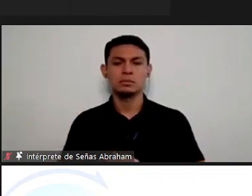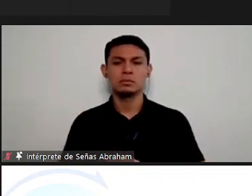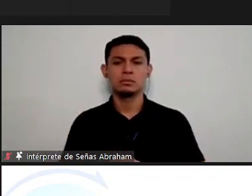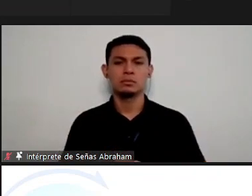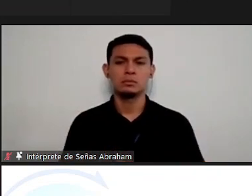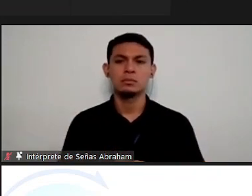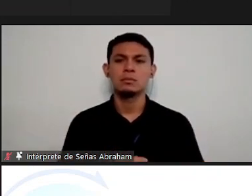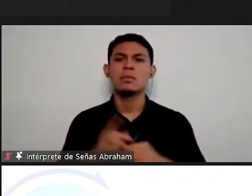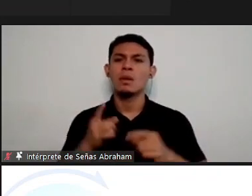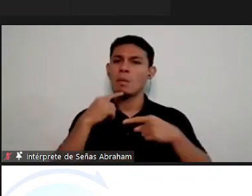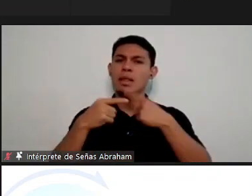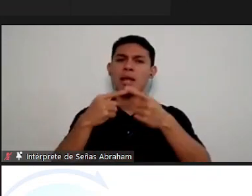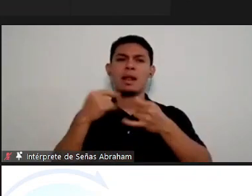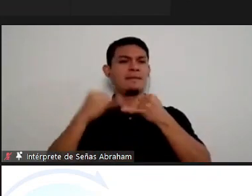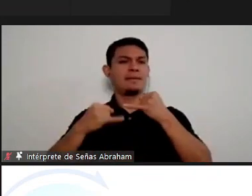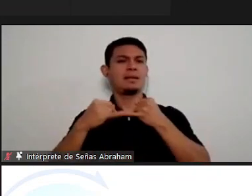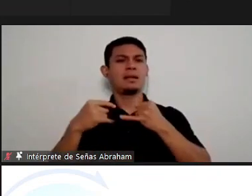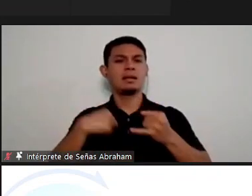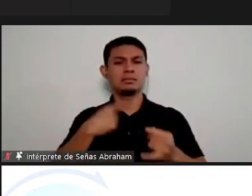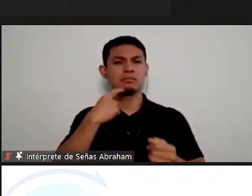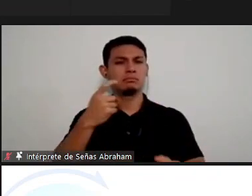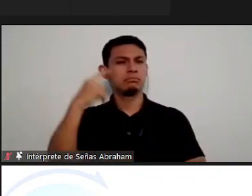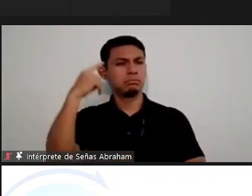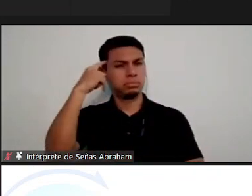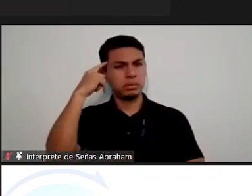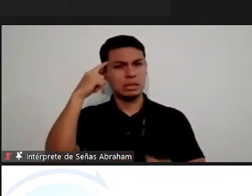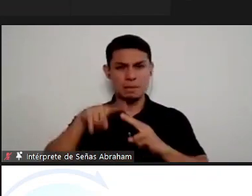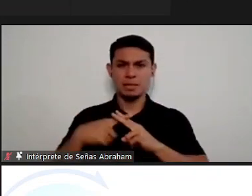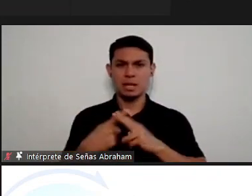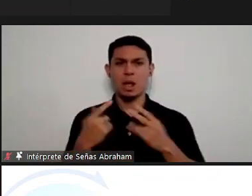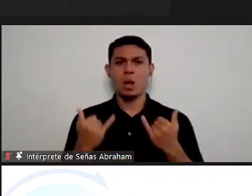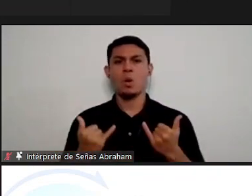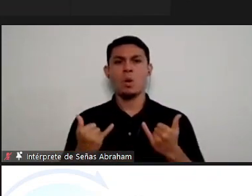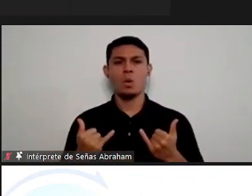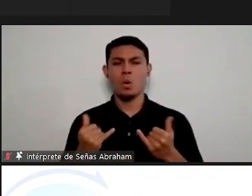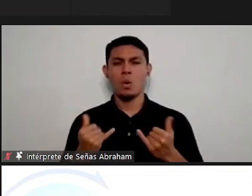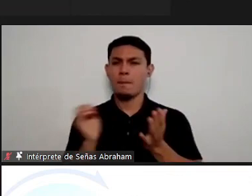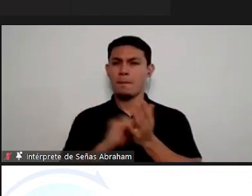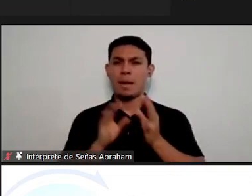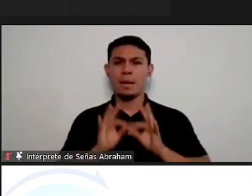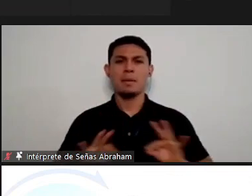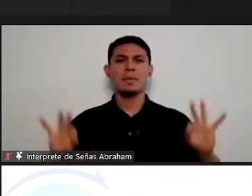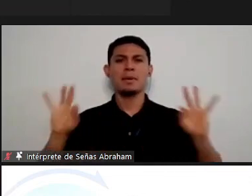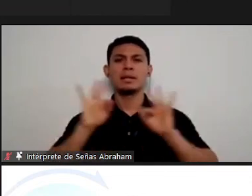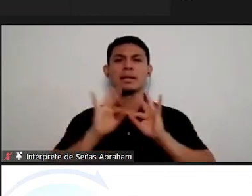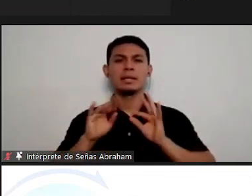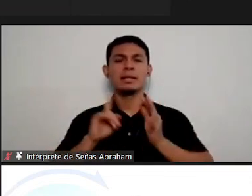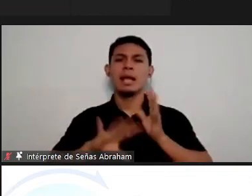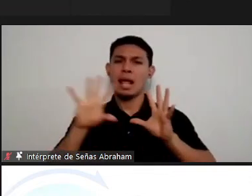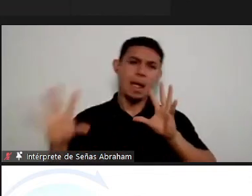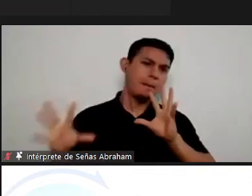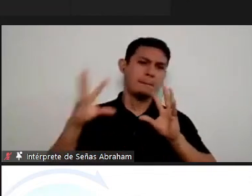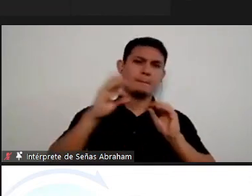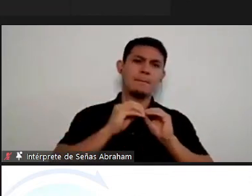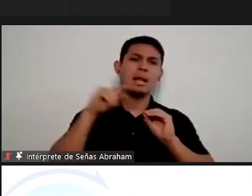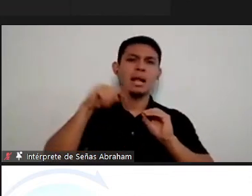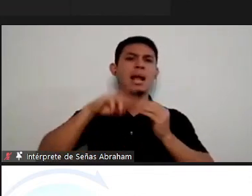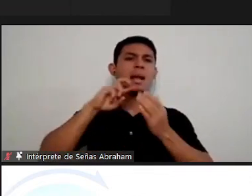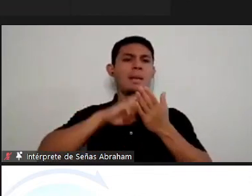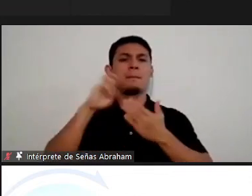sectors as a final comment i think that we would start now the most important part which is